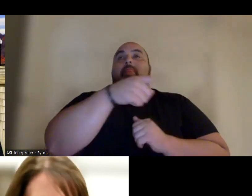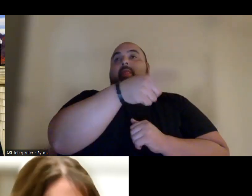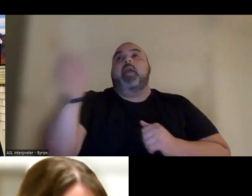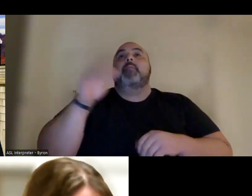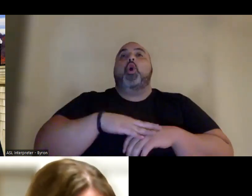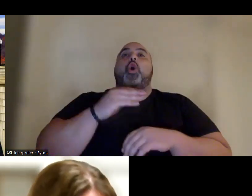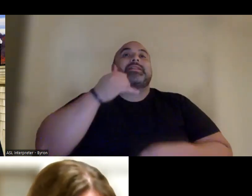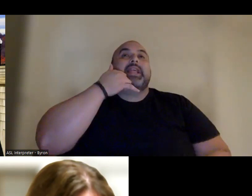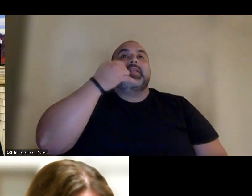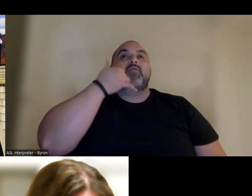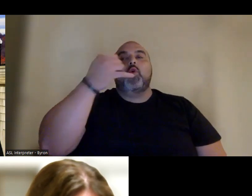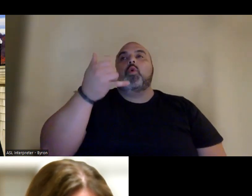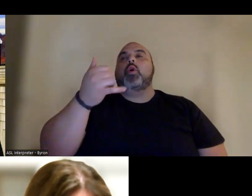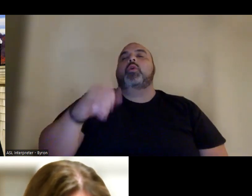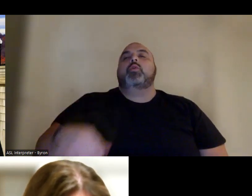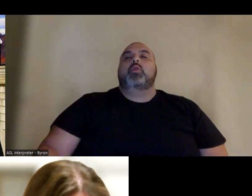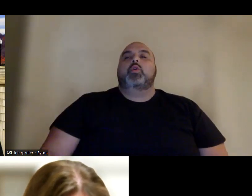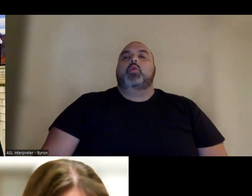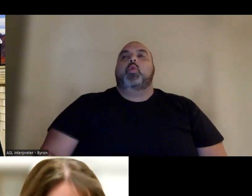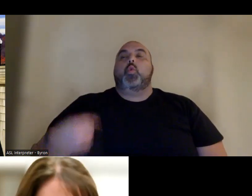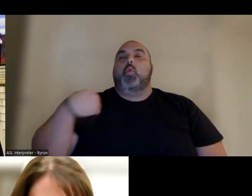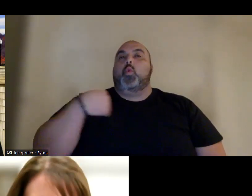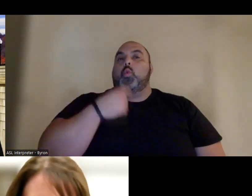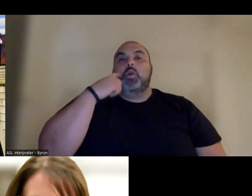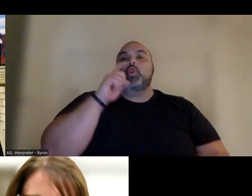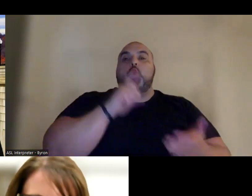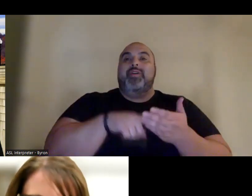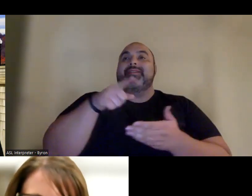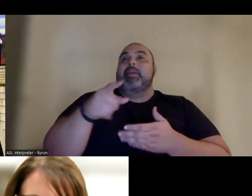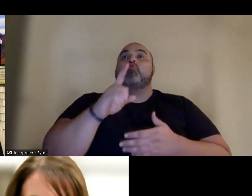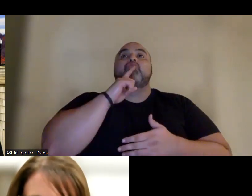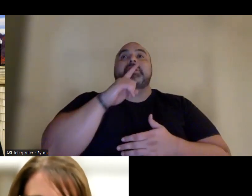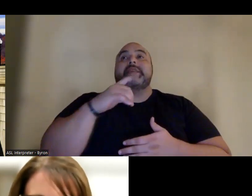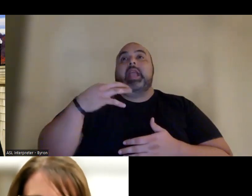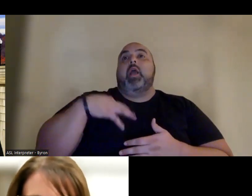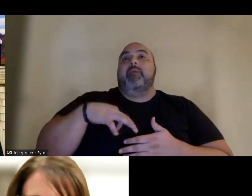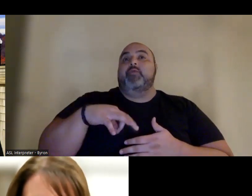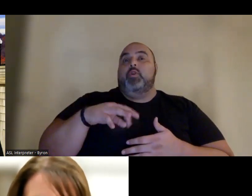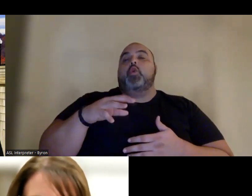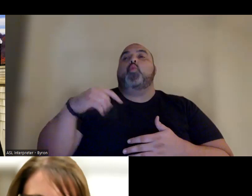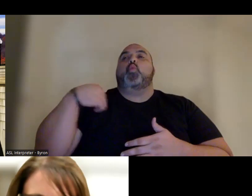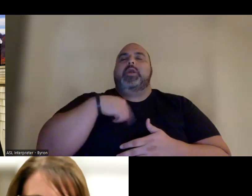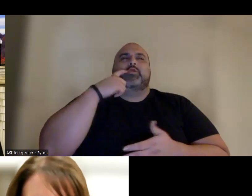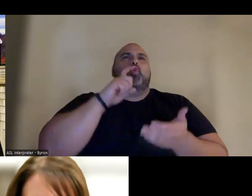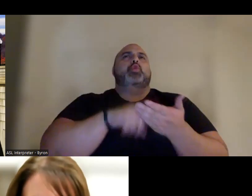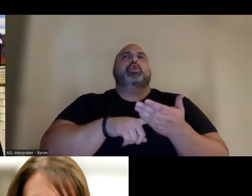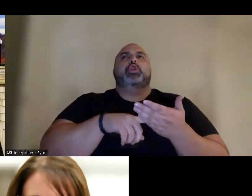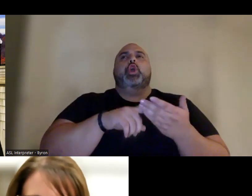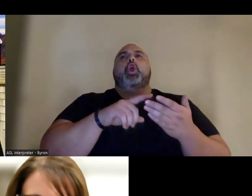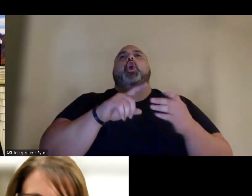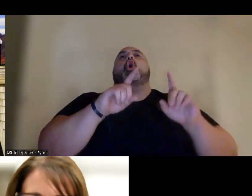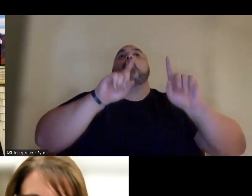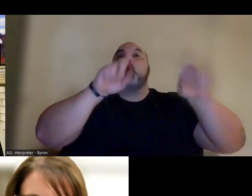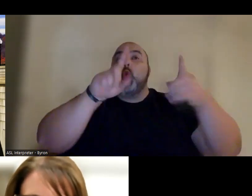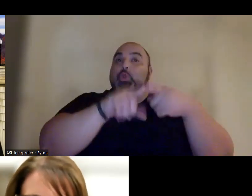We noticed that was extremely helpful. We also noticed that going to the facilities